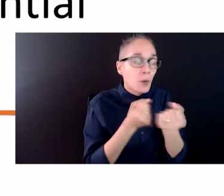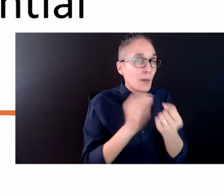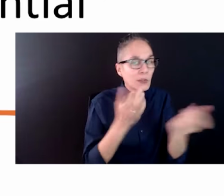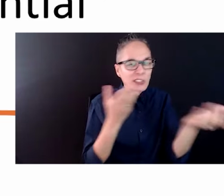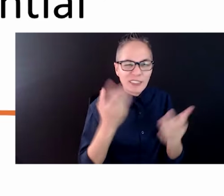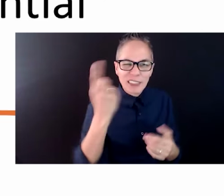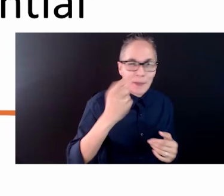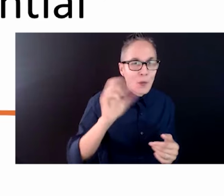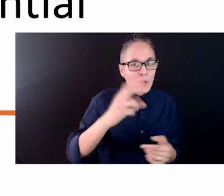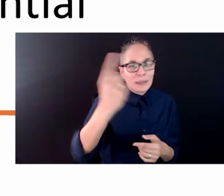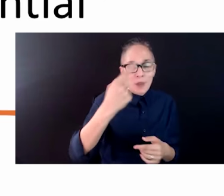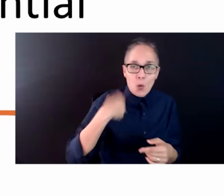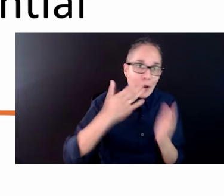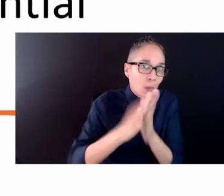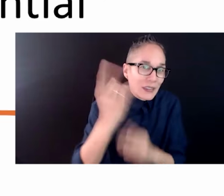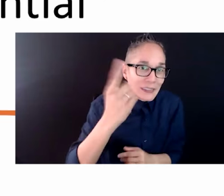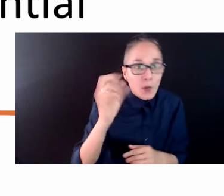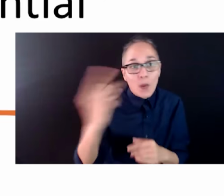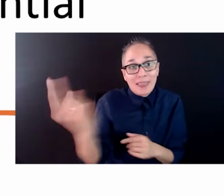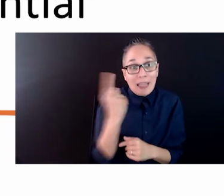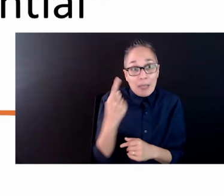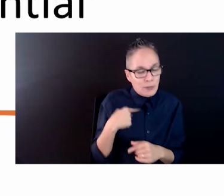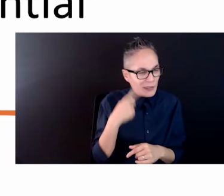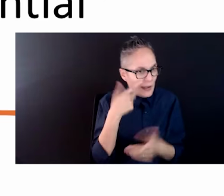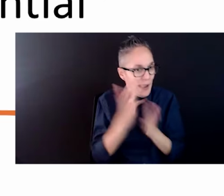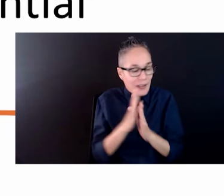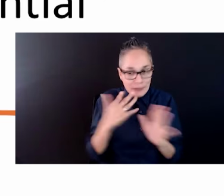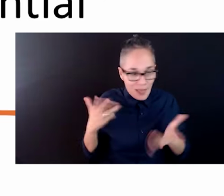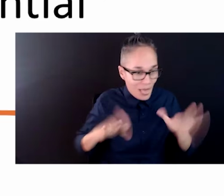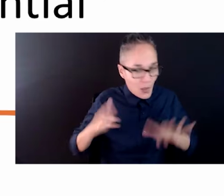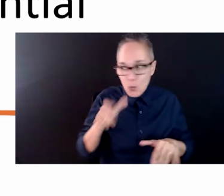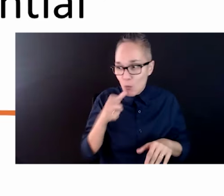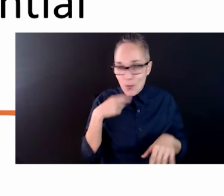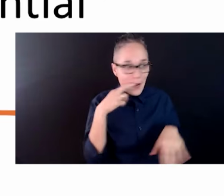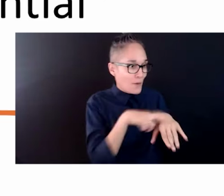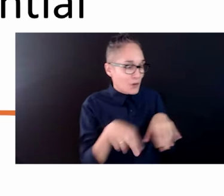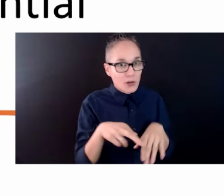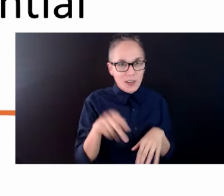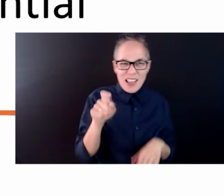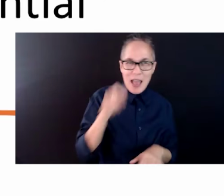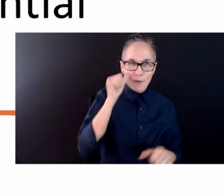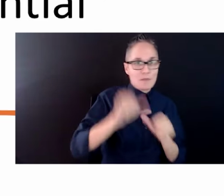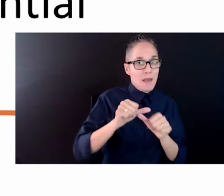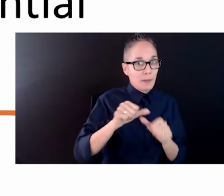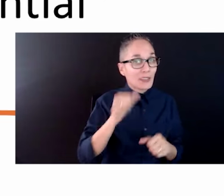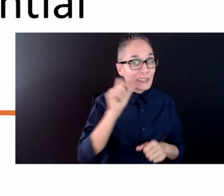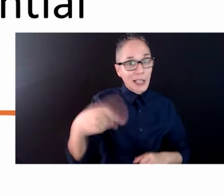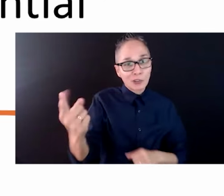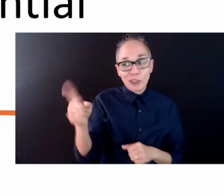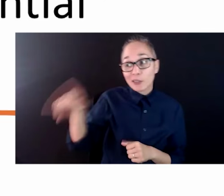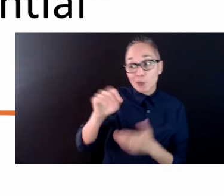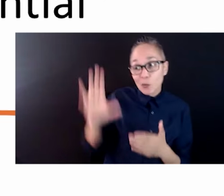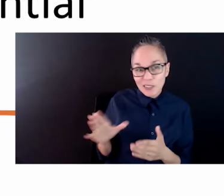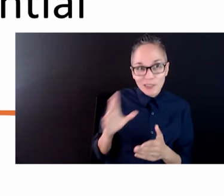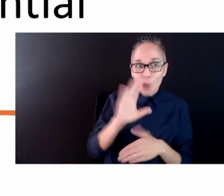call somebody, or I request something, or they come to me and ask for something. And I said, we need to remember that it just isn't our students,